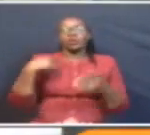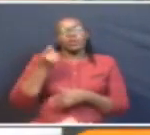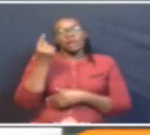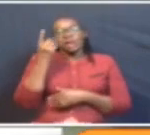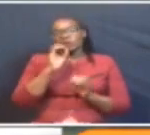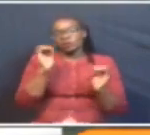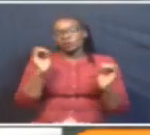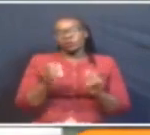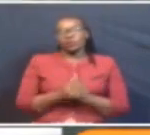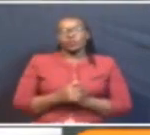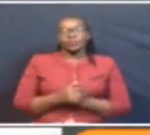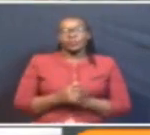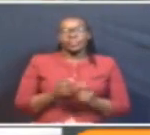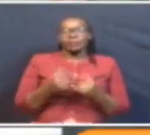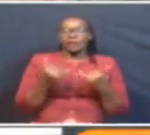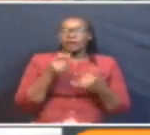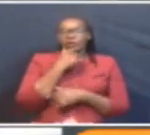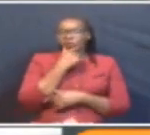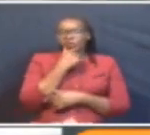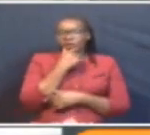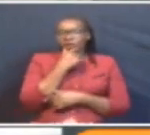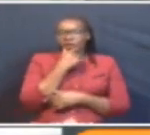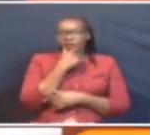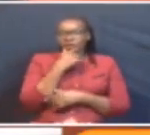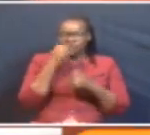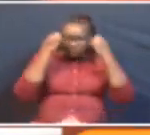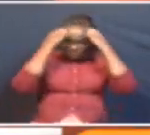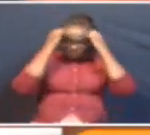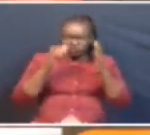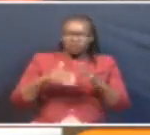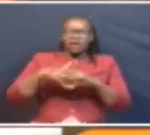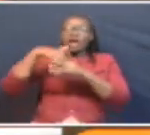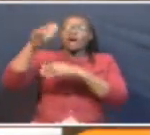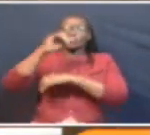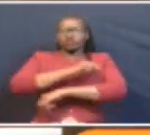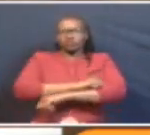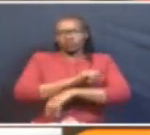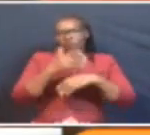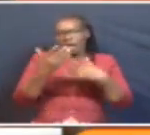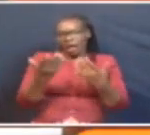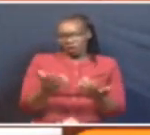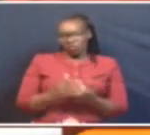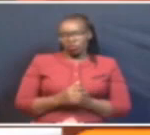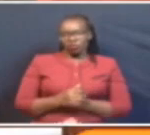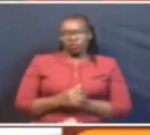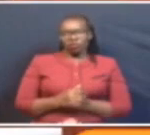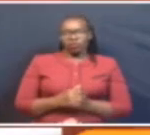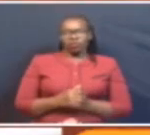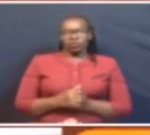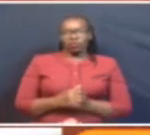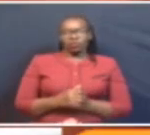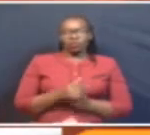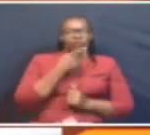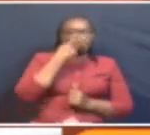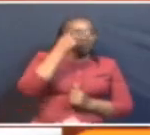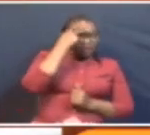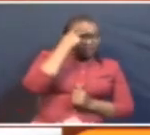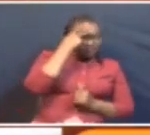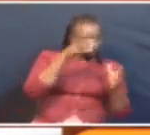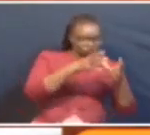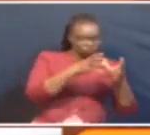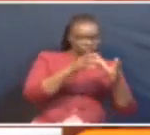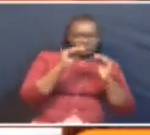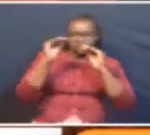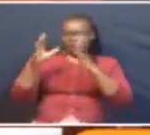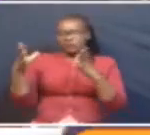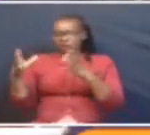Utata sasa ukiwa ni vipi mwanafunzi huyu alipotoka shuleni, kwani usimamizi wa shule na wazazi wana taarifa tofauti ni sangapi